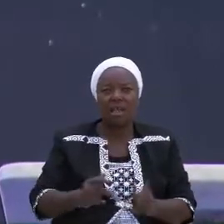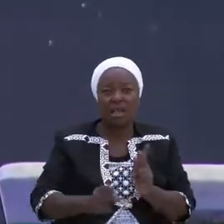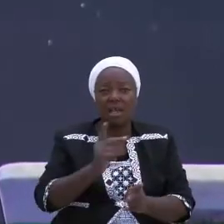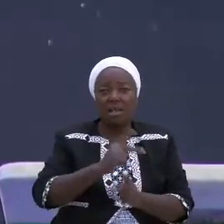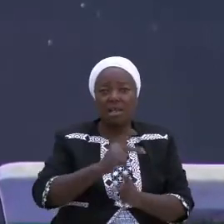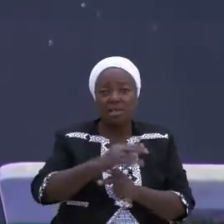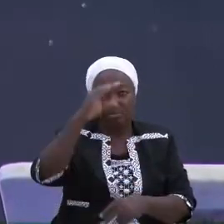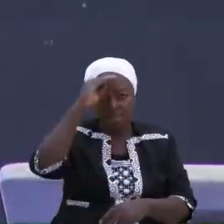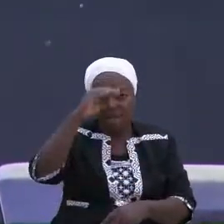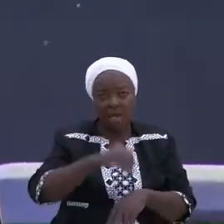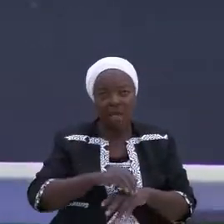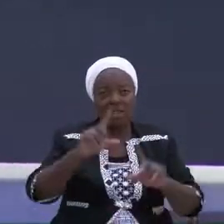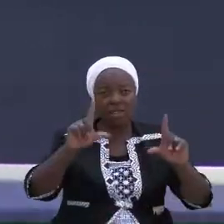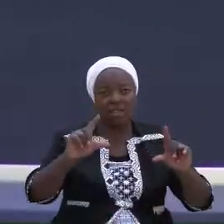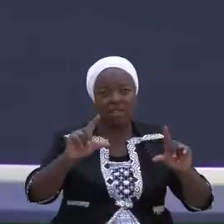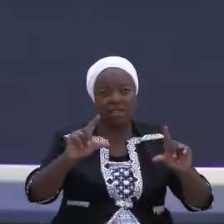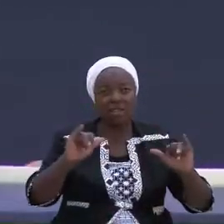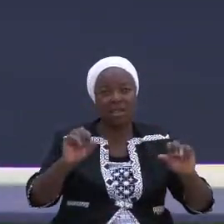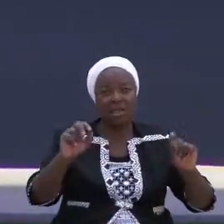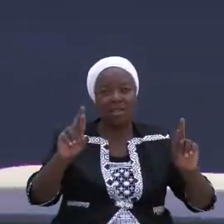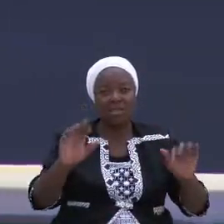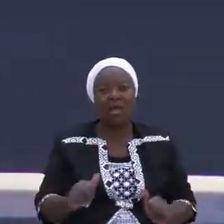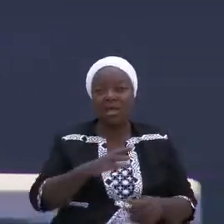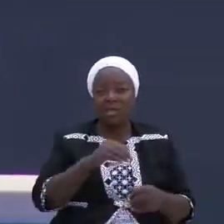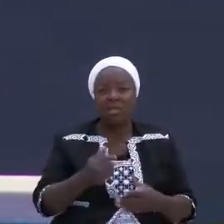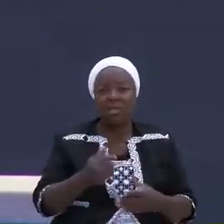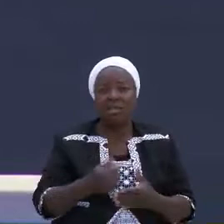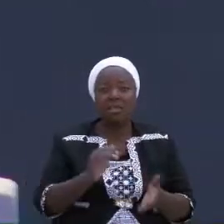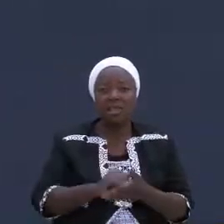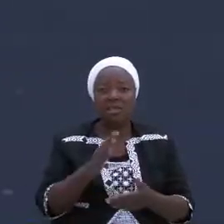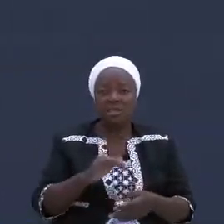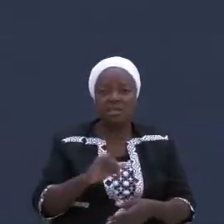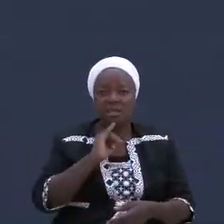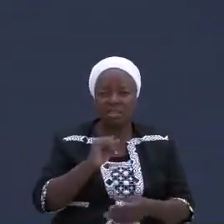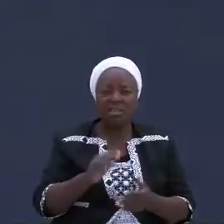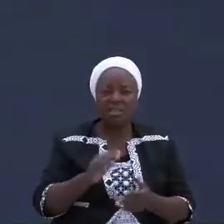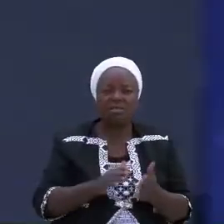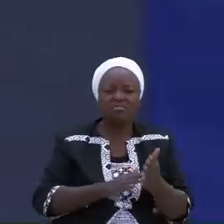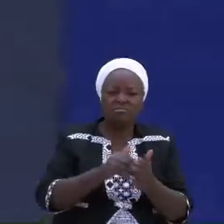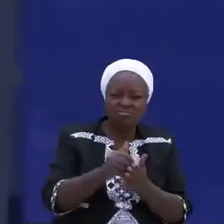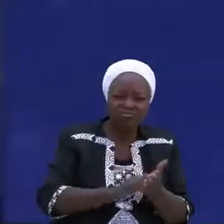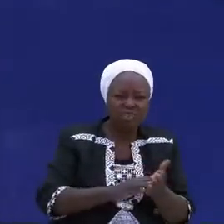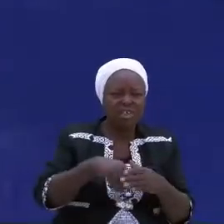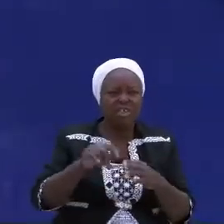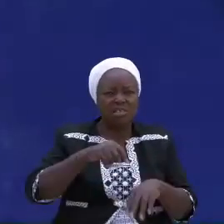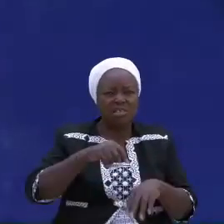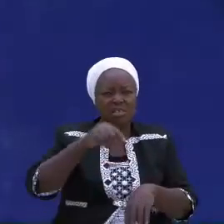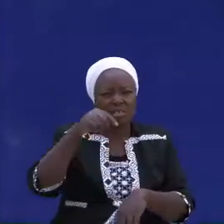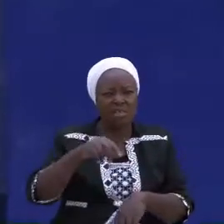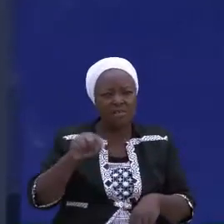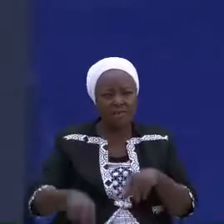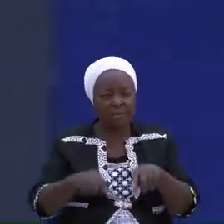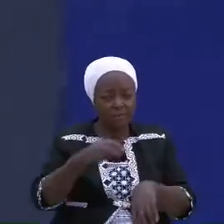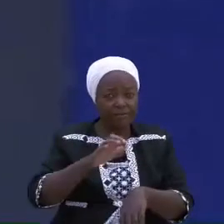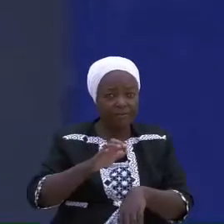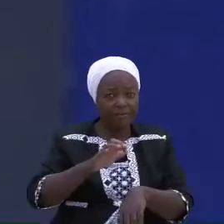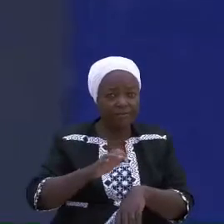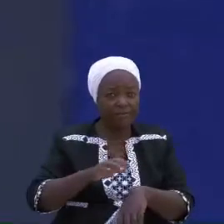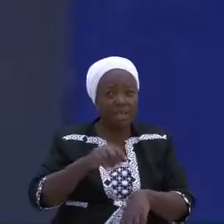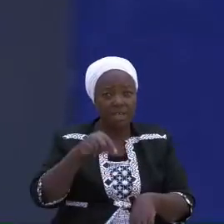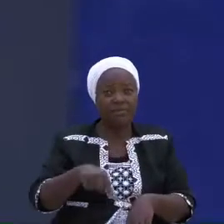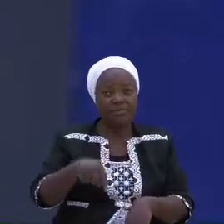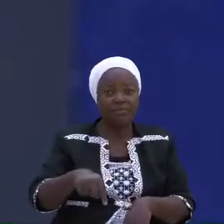speech being a crippled from his mother's womb who never would never would